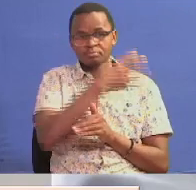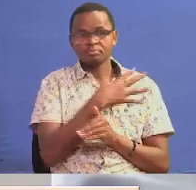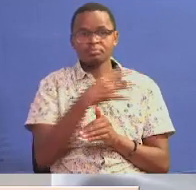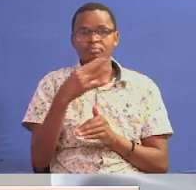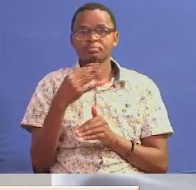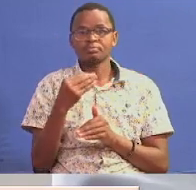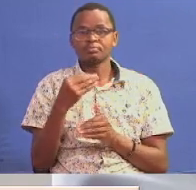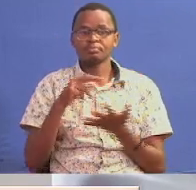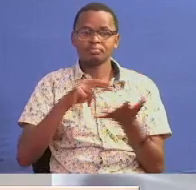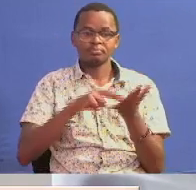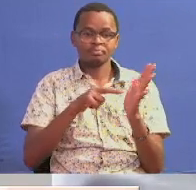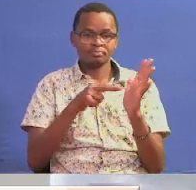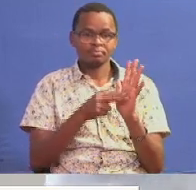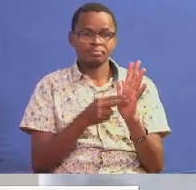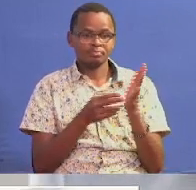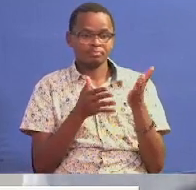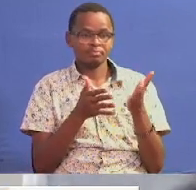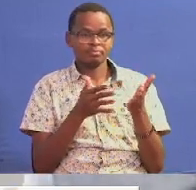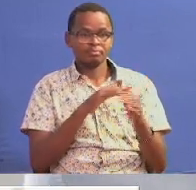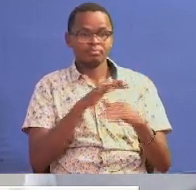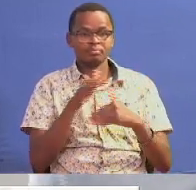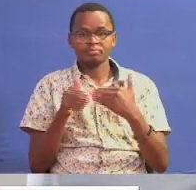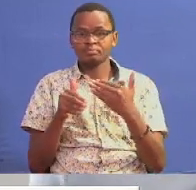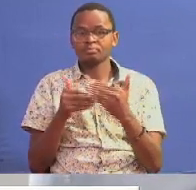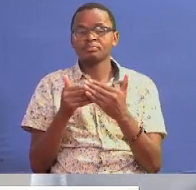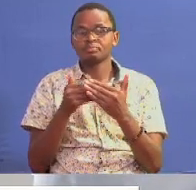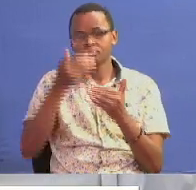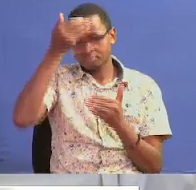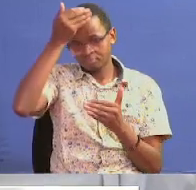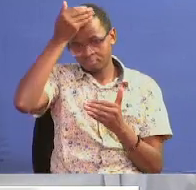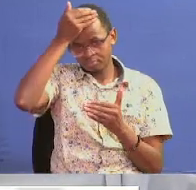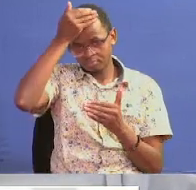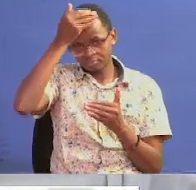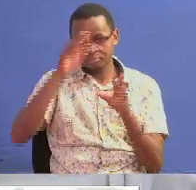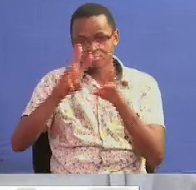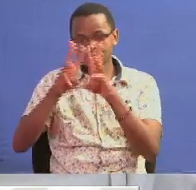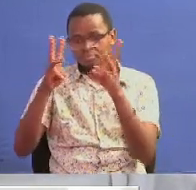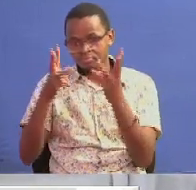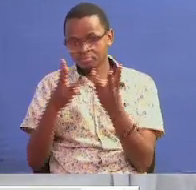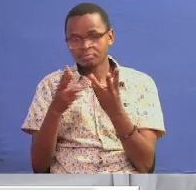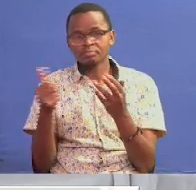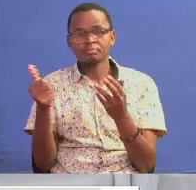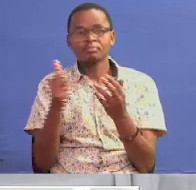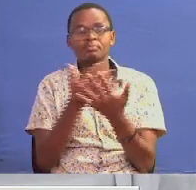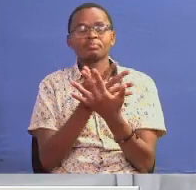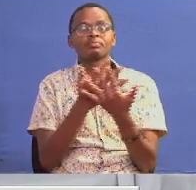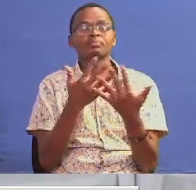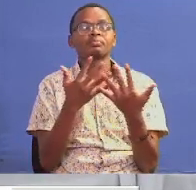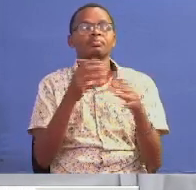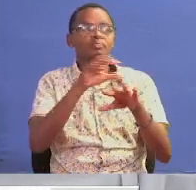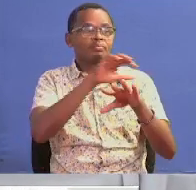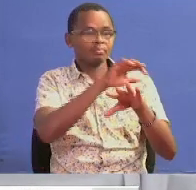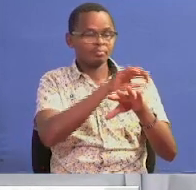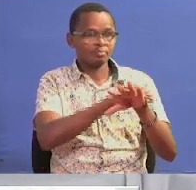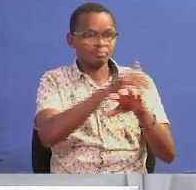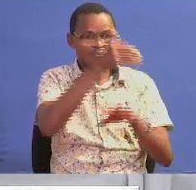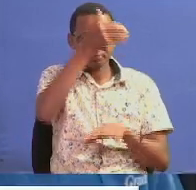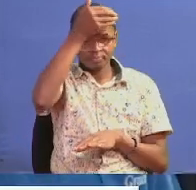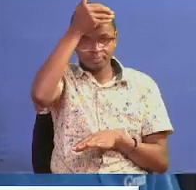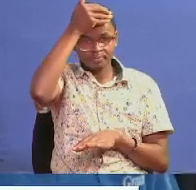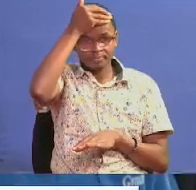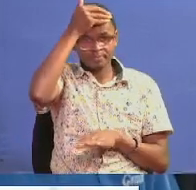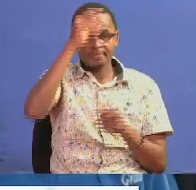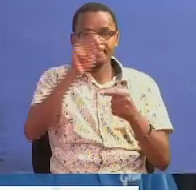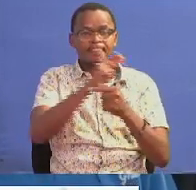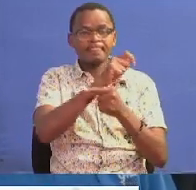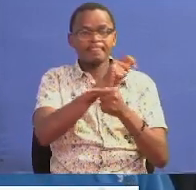And meaning this is an all-rounded nurse who can work globally anywhere. And that is why you find the